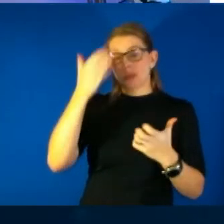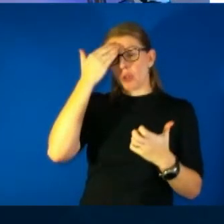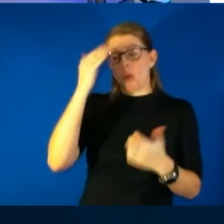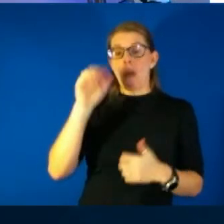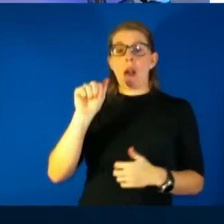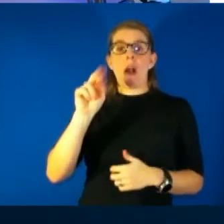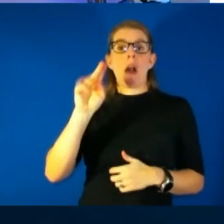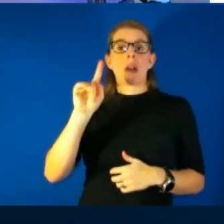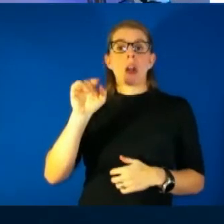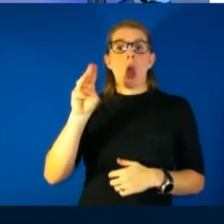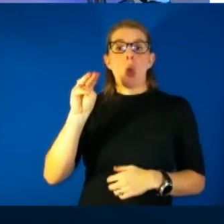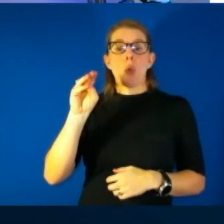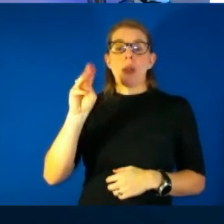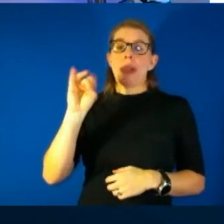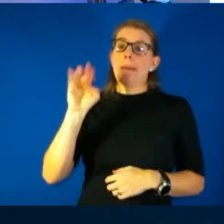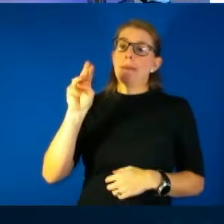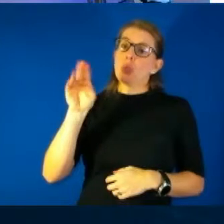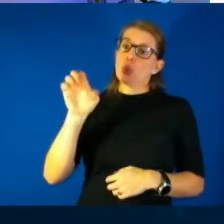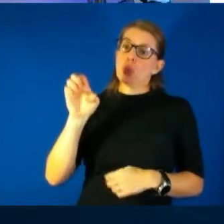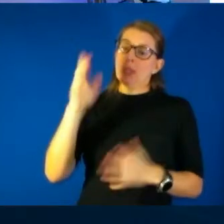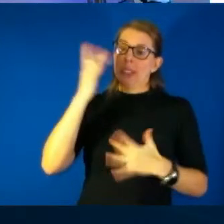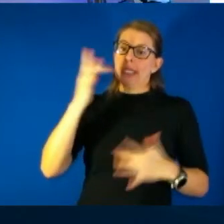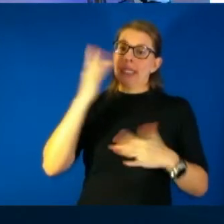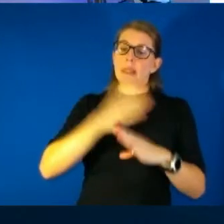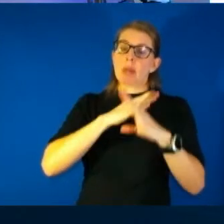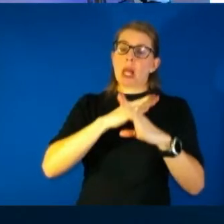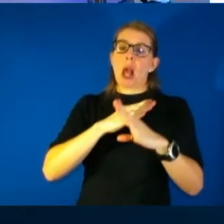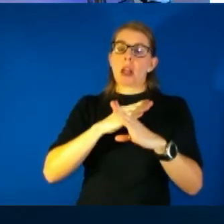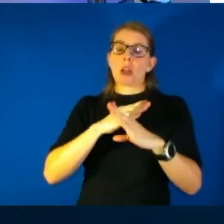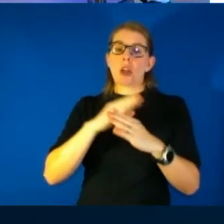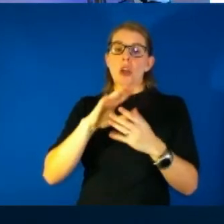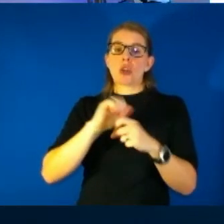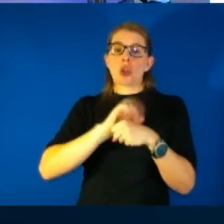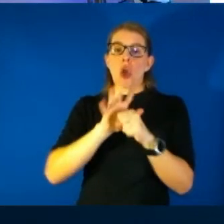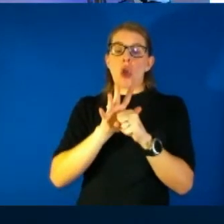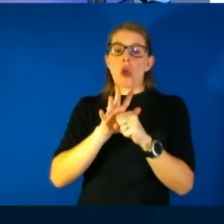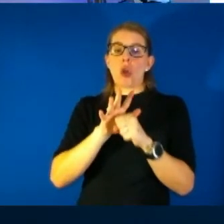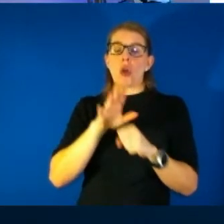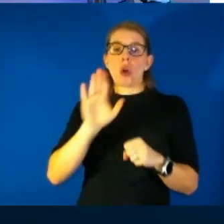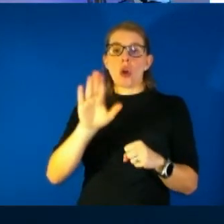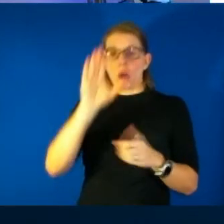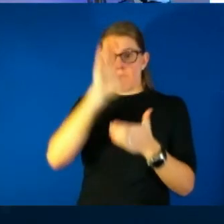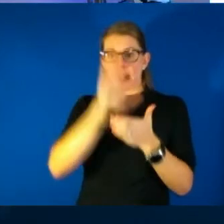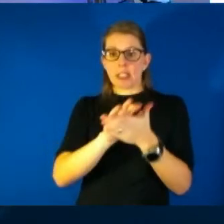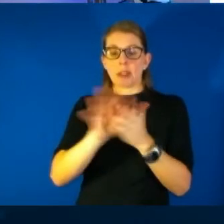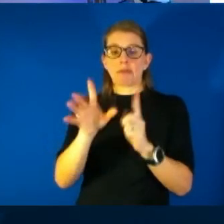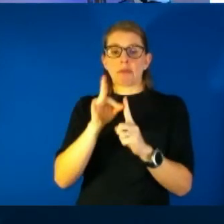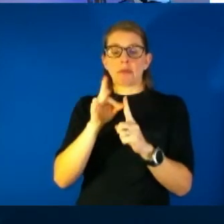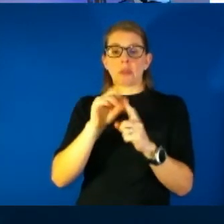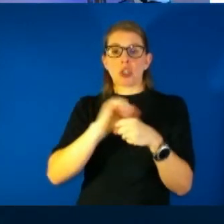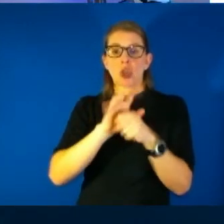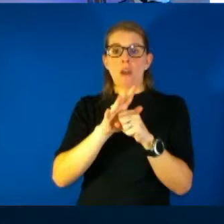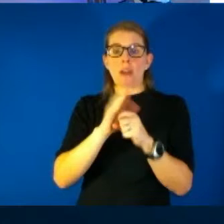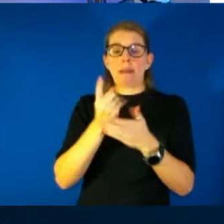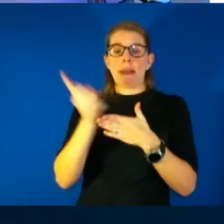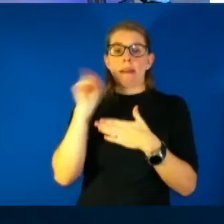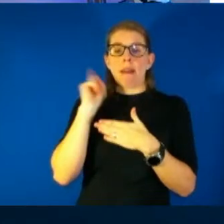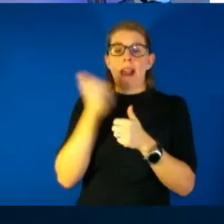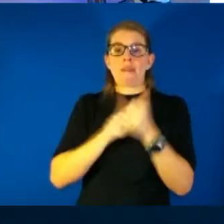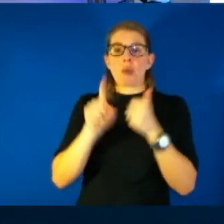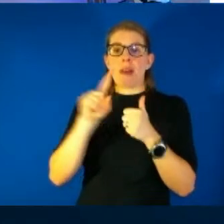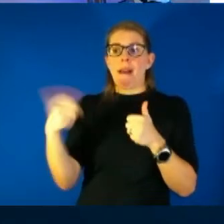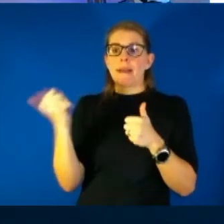disease block COVID? Her husband got COVID last week. The rest of the family, everyone